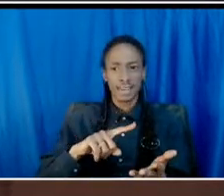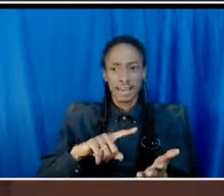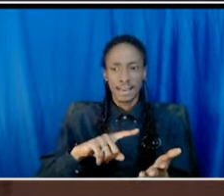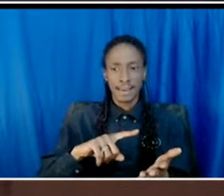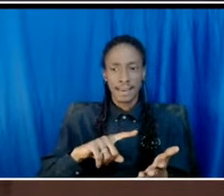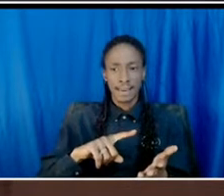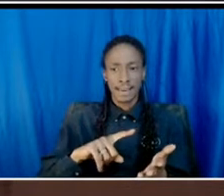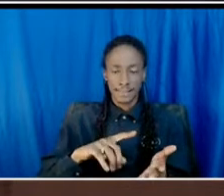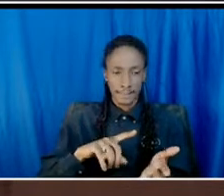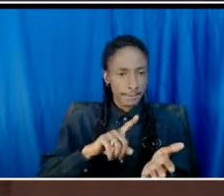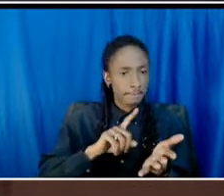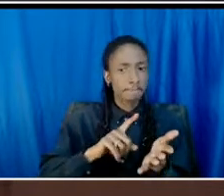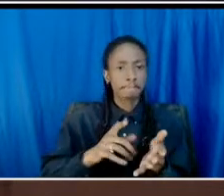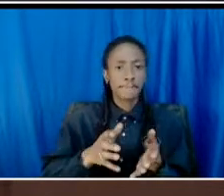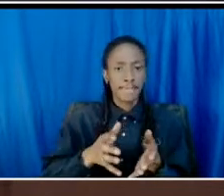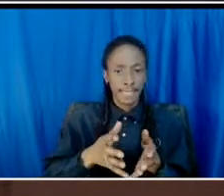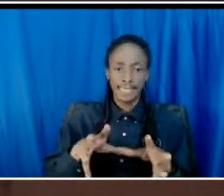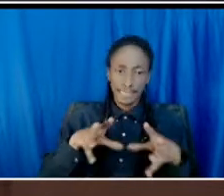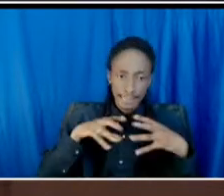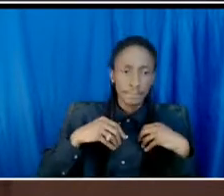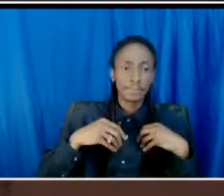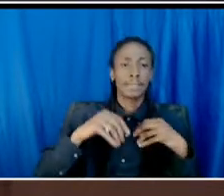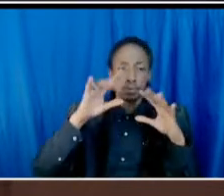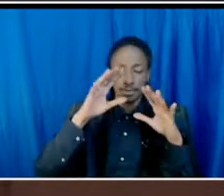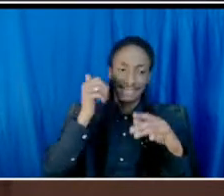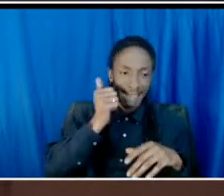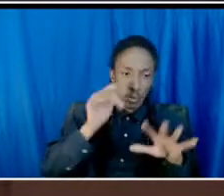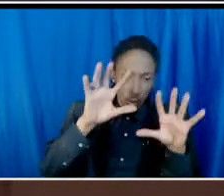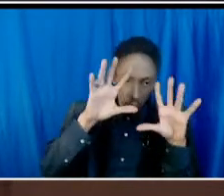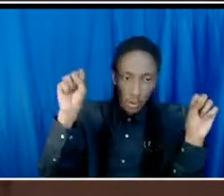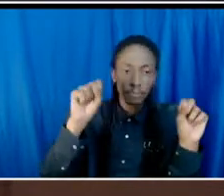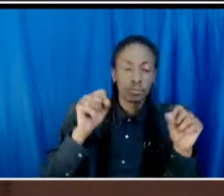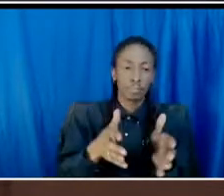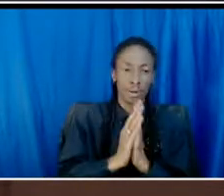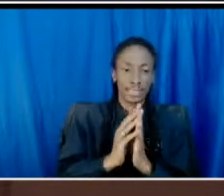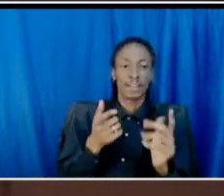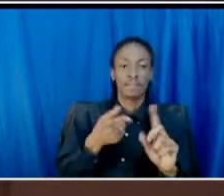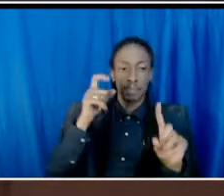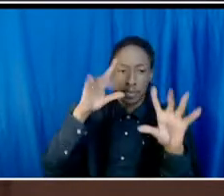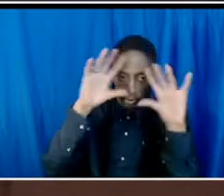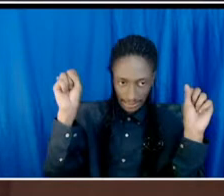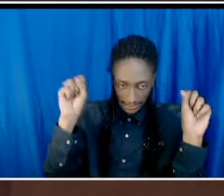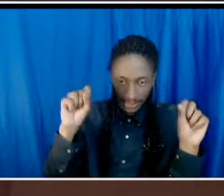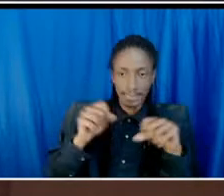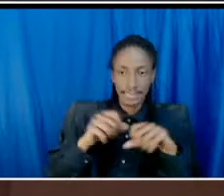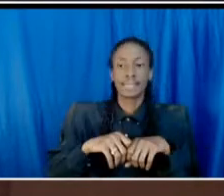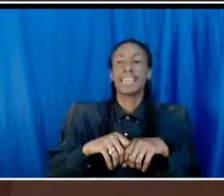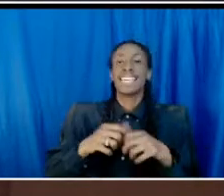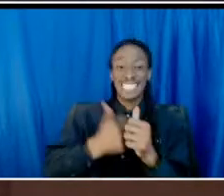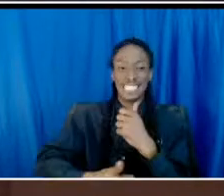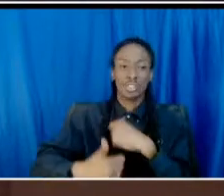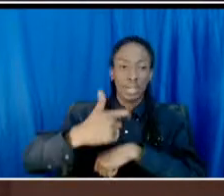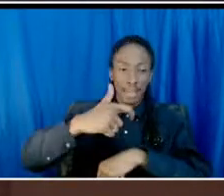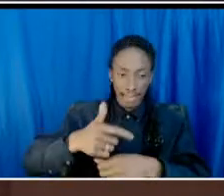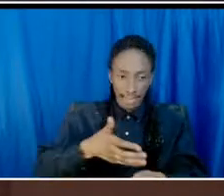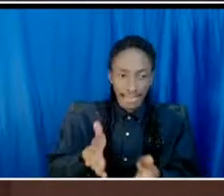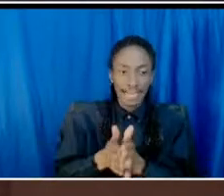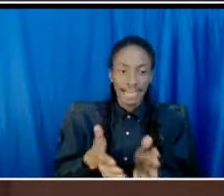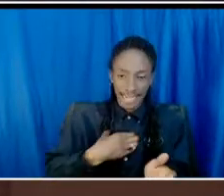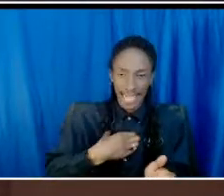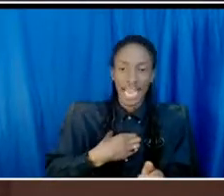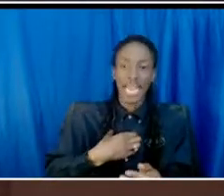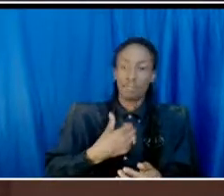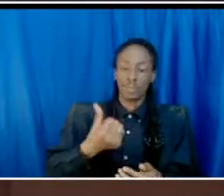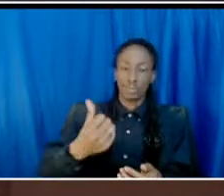President to investigate claims of election fraud. Each claim was refuted time and time again, an effort Attorney General